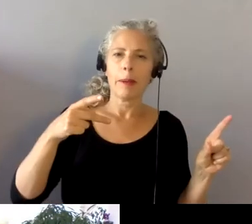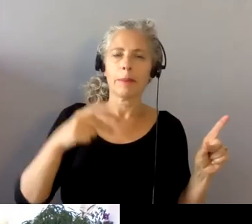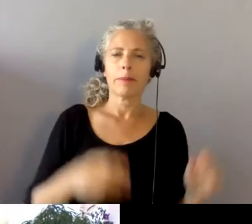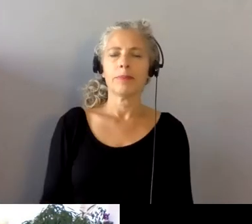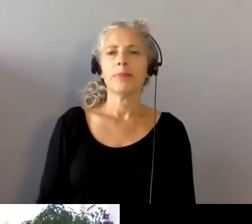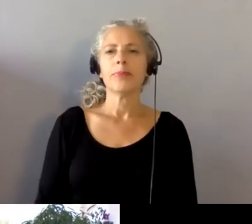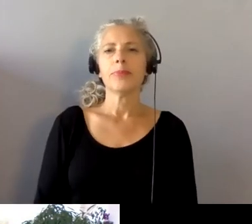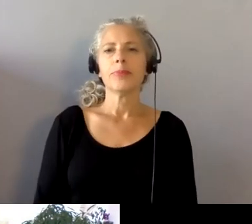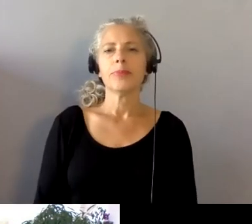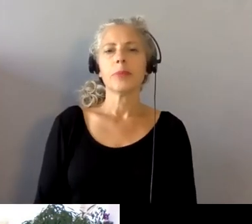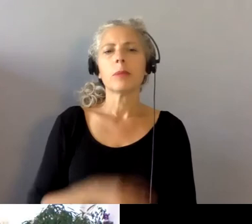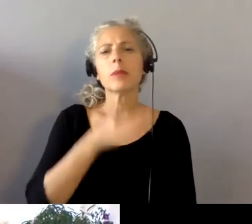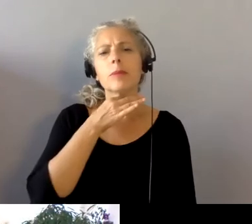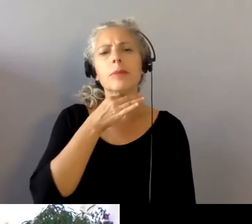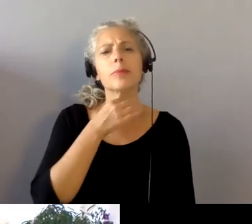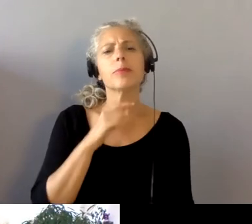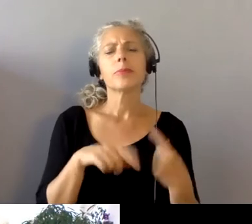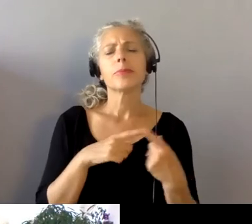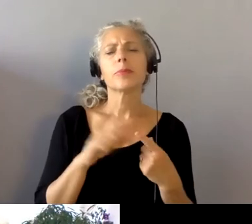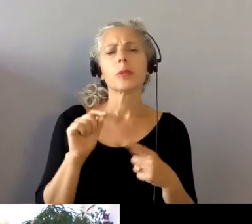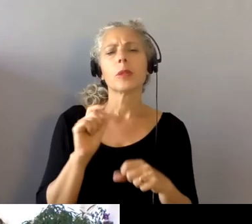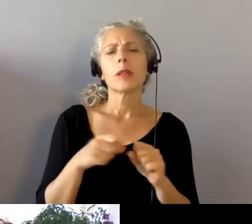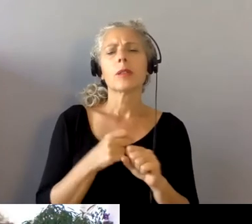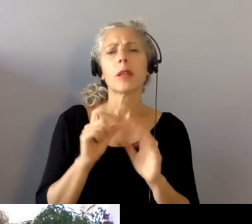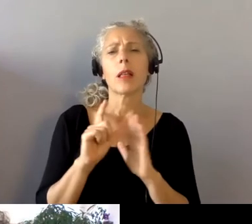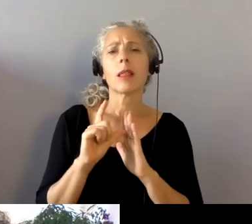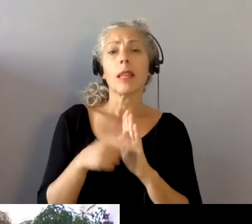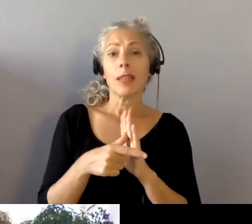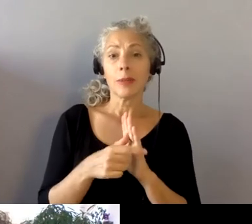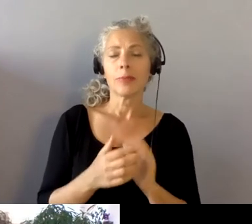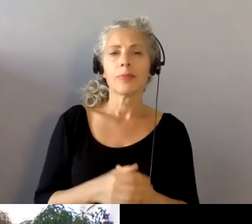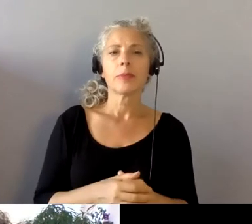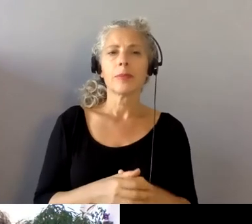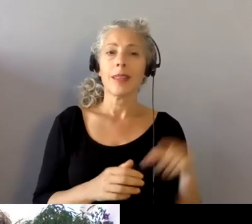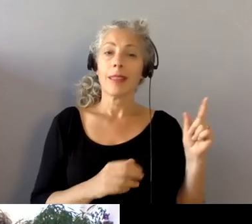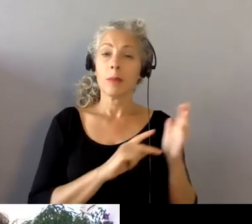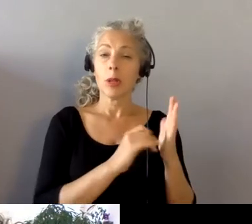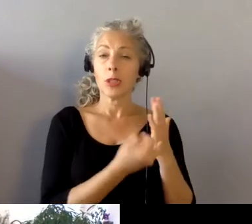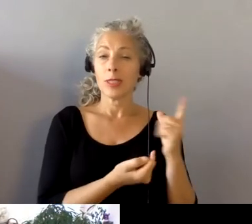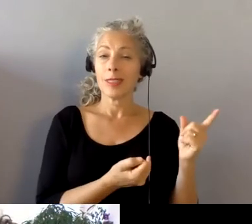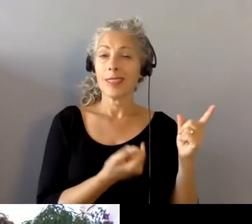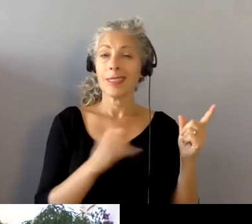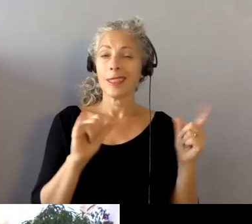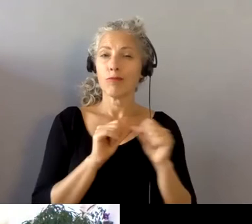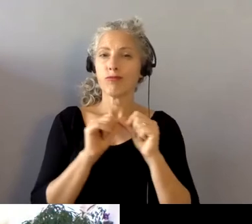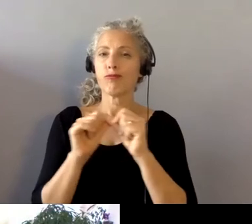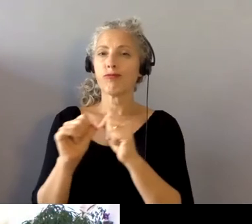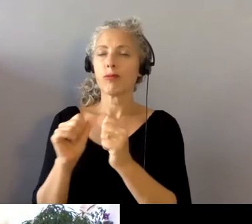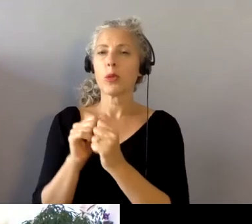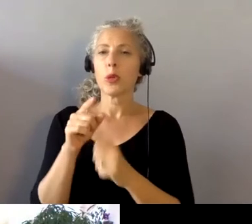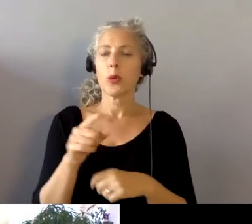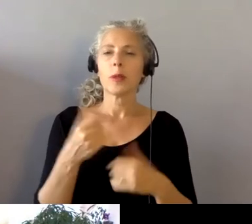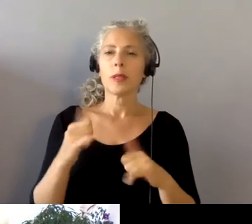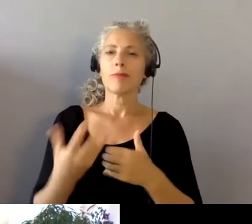really curious about 20 years later, what of that project still stays with you or resonates with